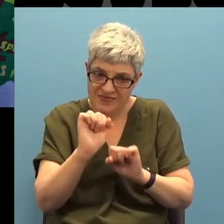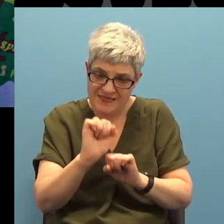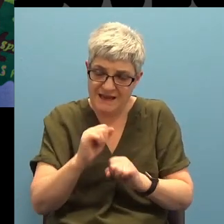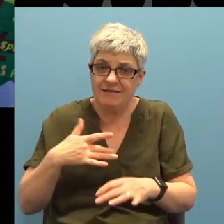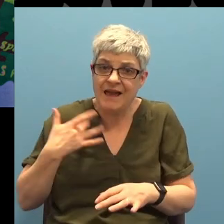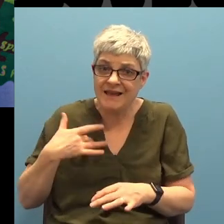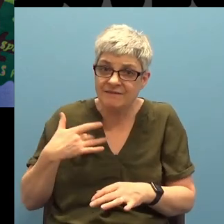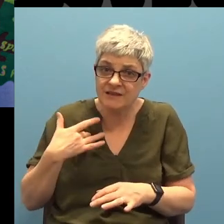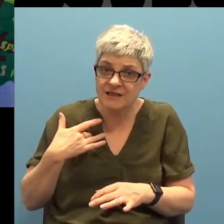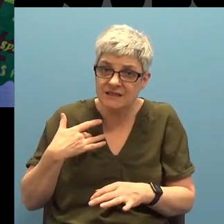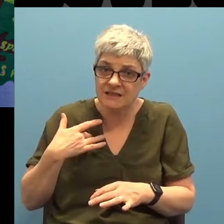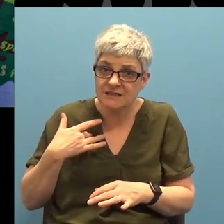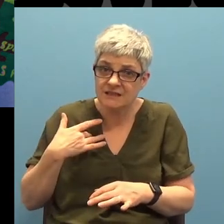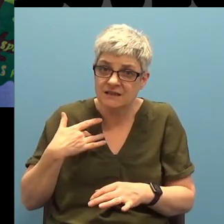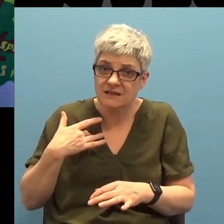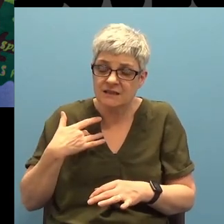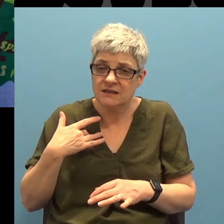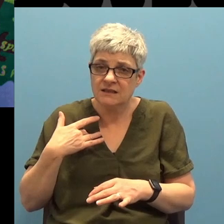lives.